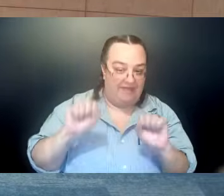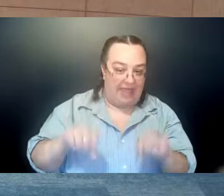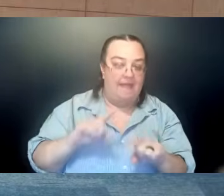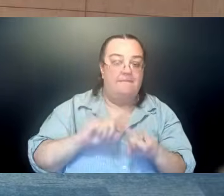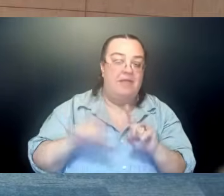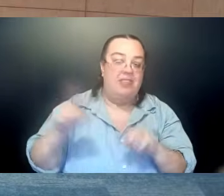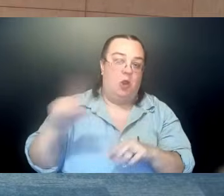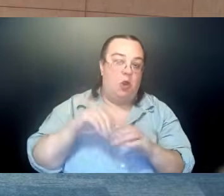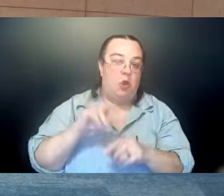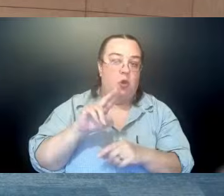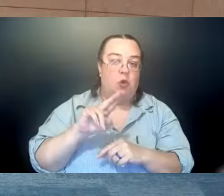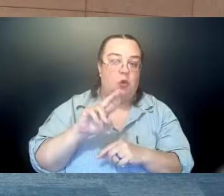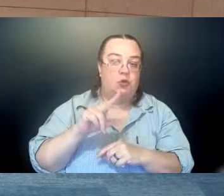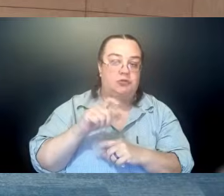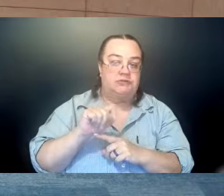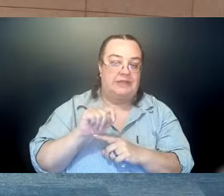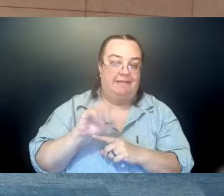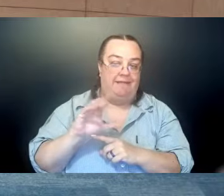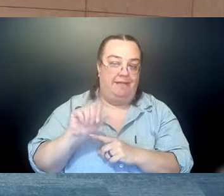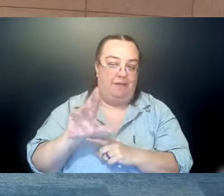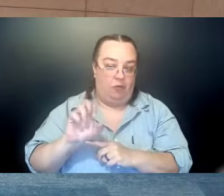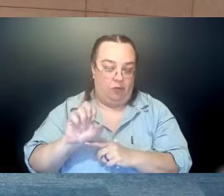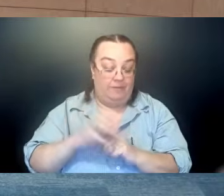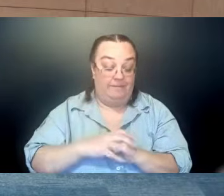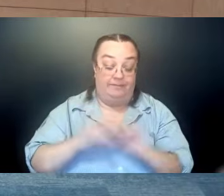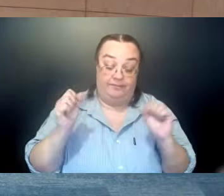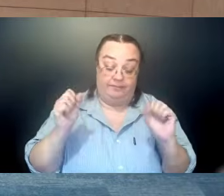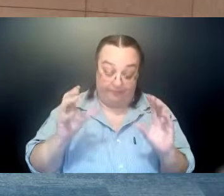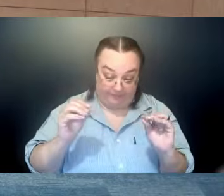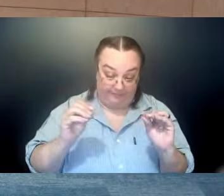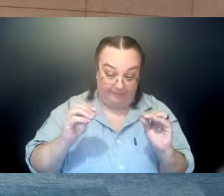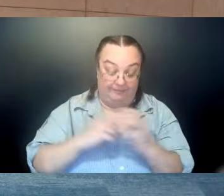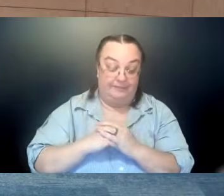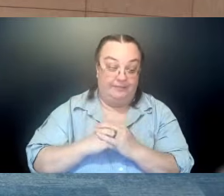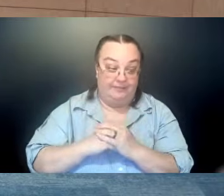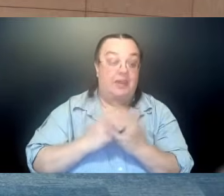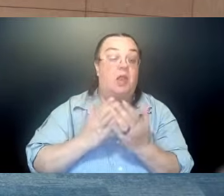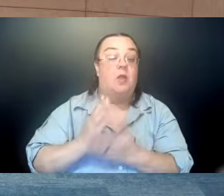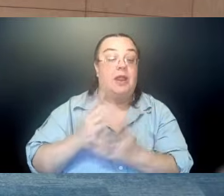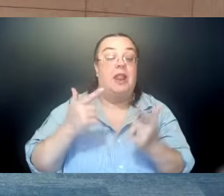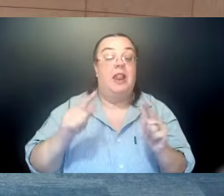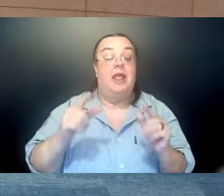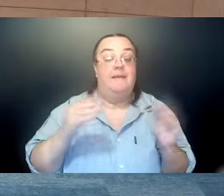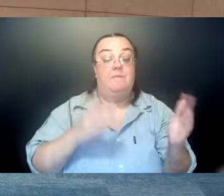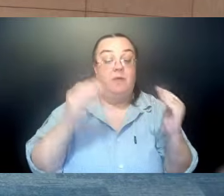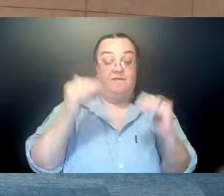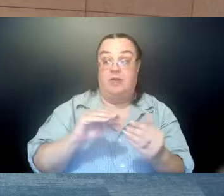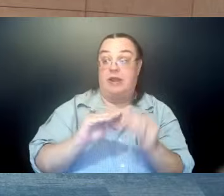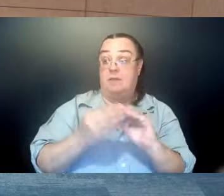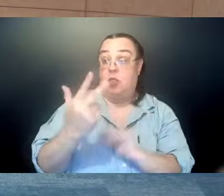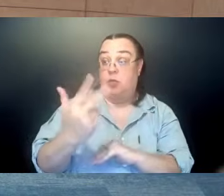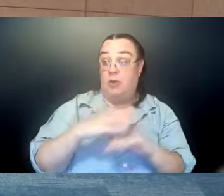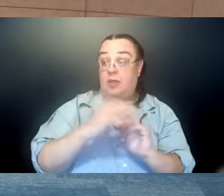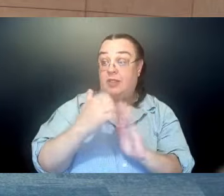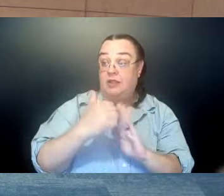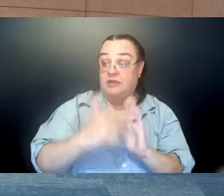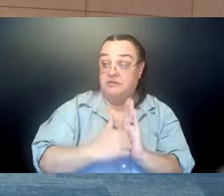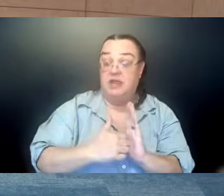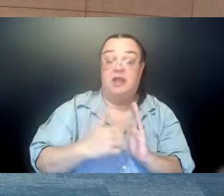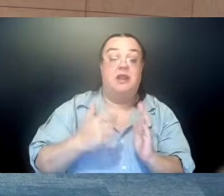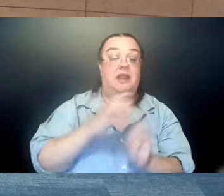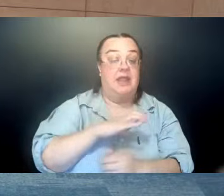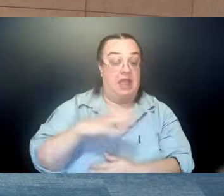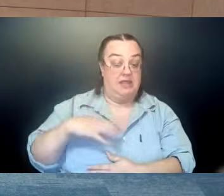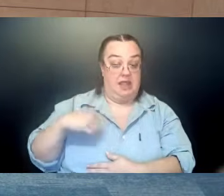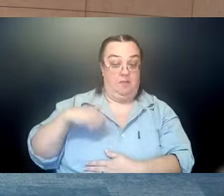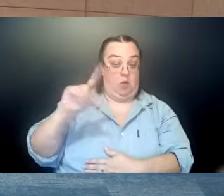care, so forth. So, all right. Let us move forward to item 3 on the agenda. Council, I'm only aware